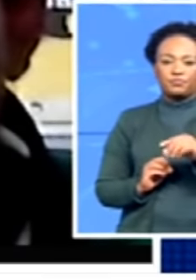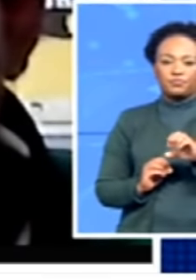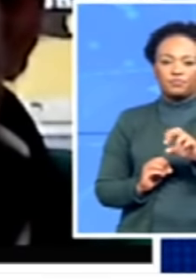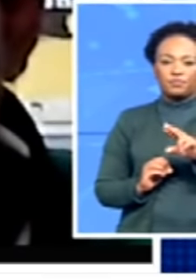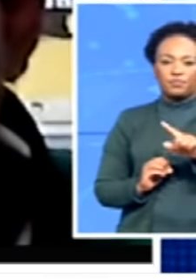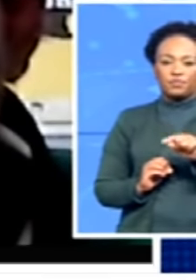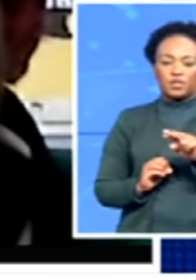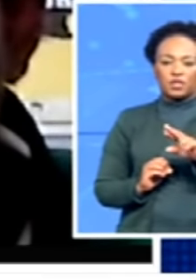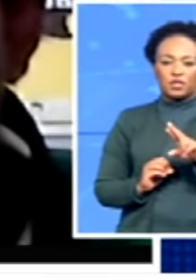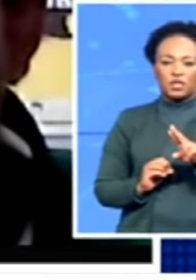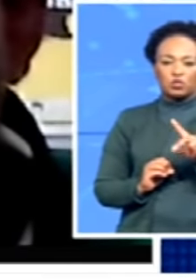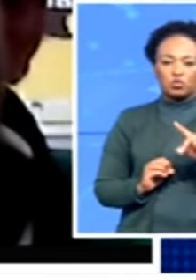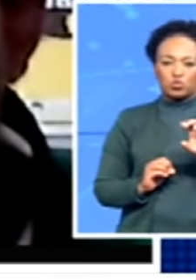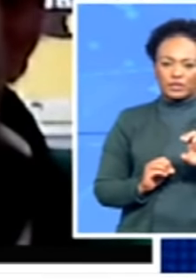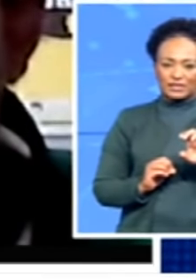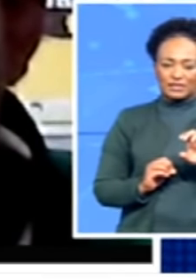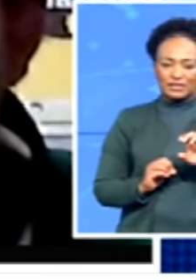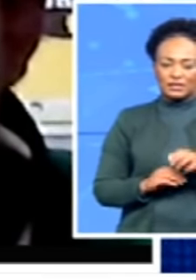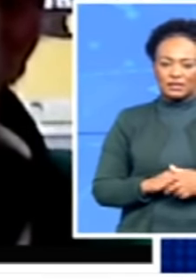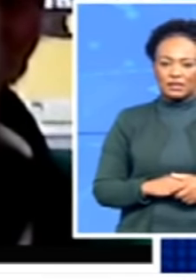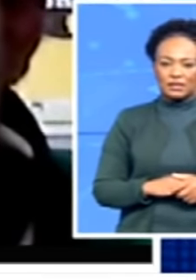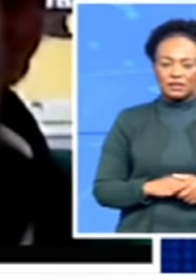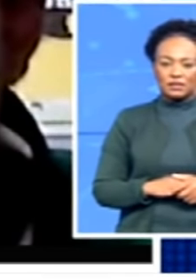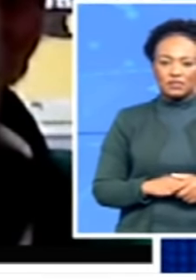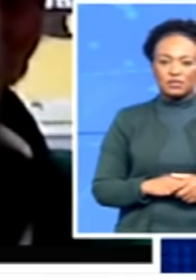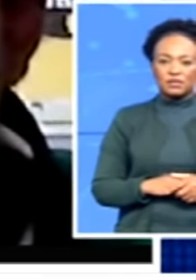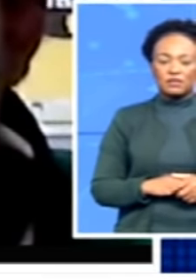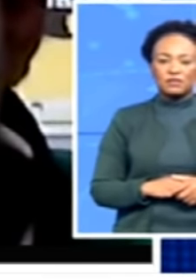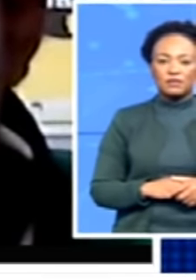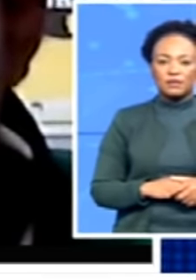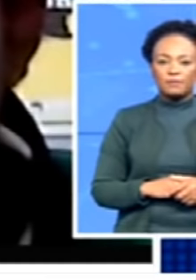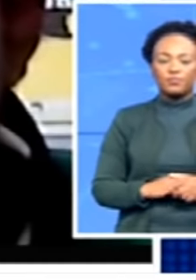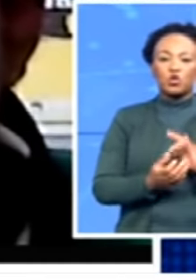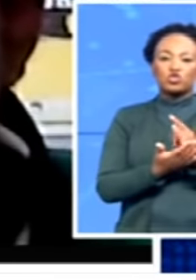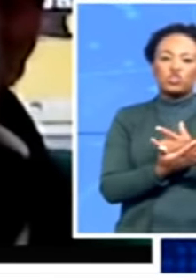Okay. Well, from the chats, it's only one question from the chats.